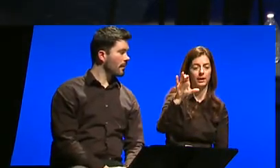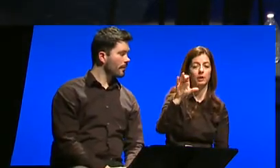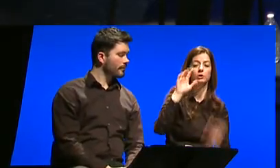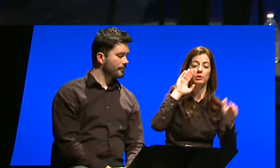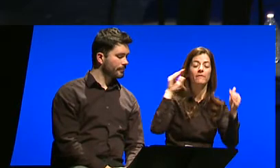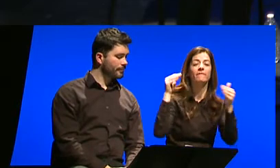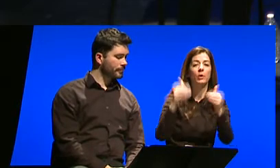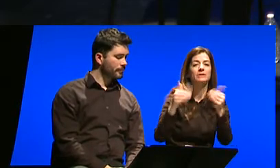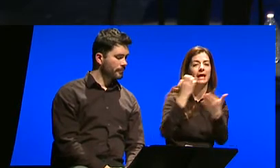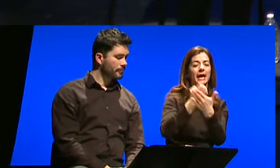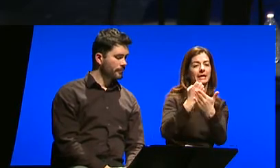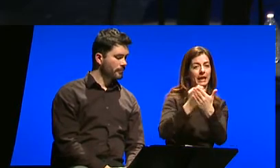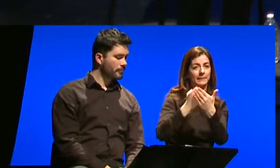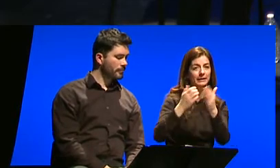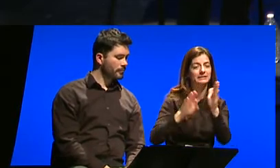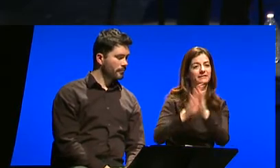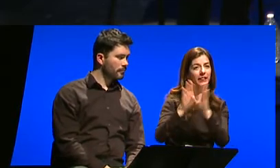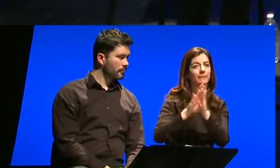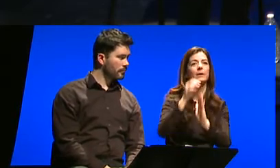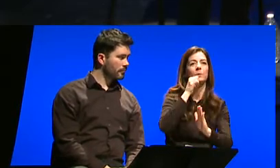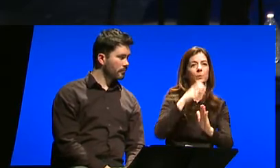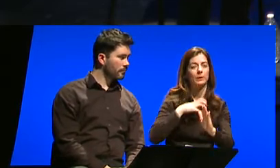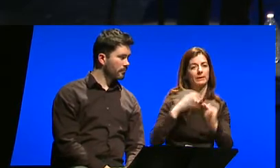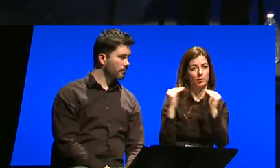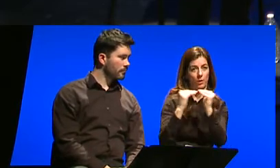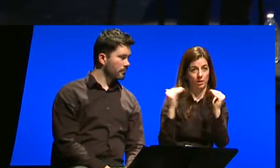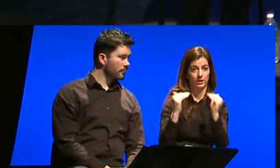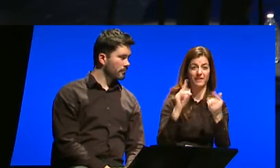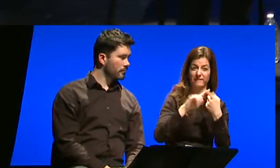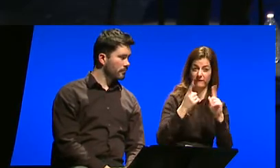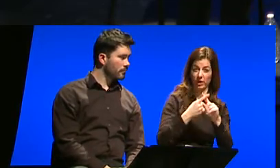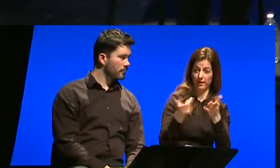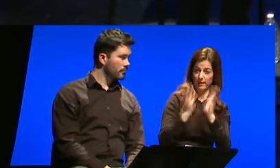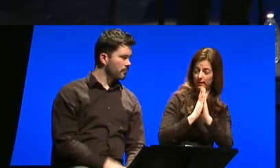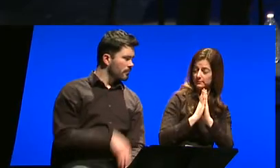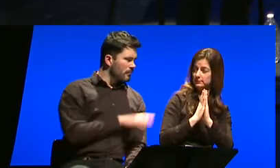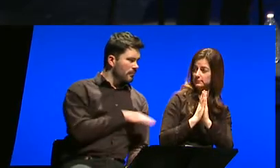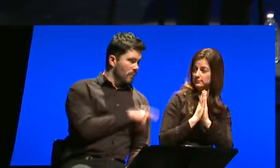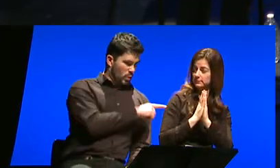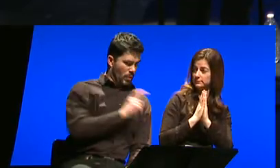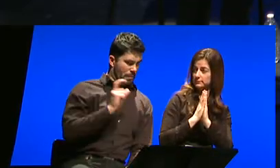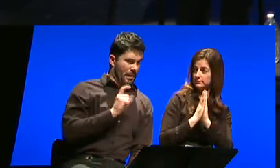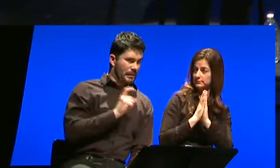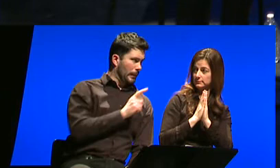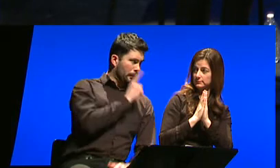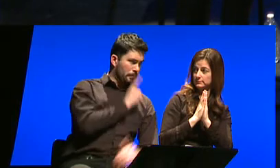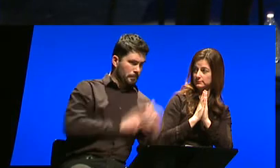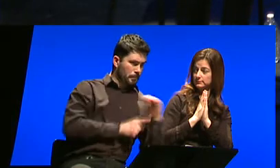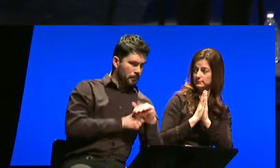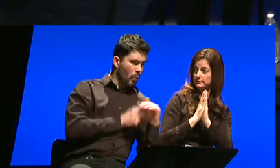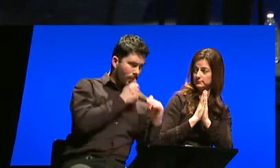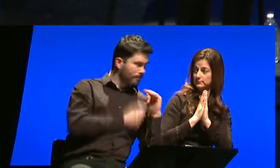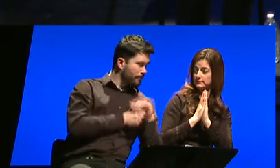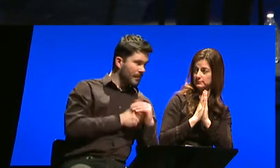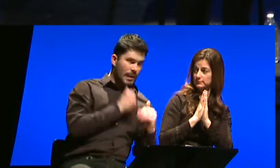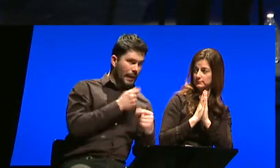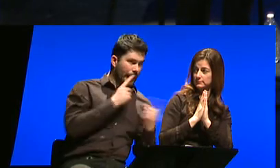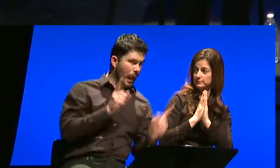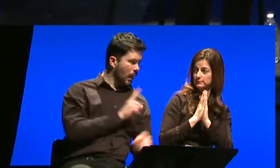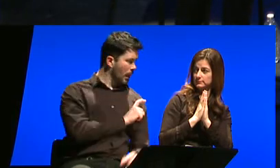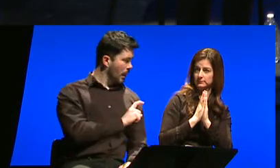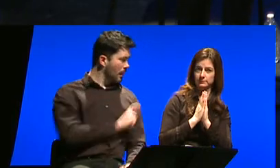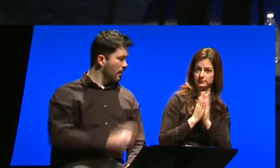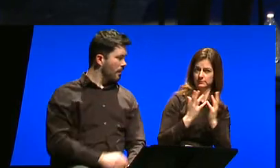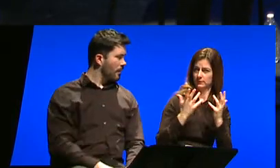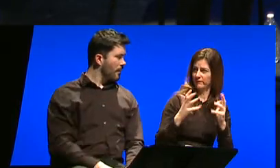During training, a friend asks, do you think you're going to lie about being Muslim while you're here? I've traveled all over the